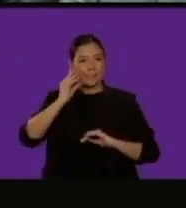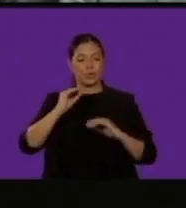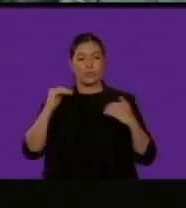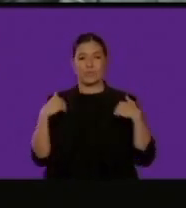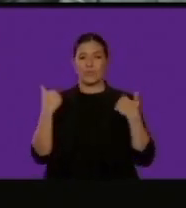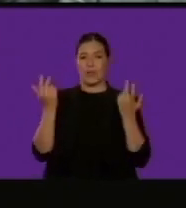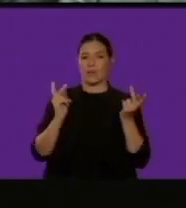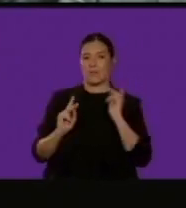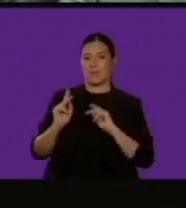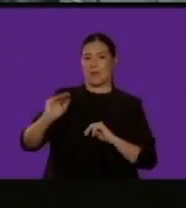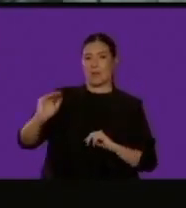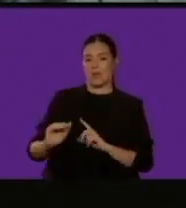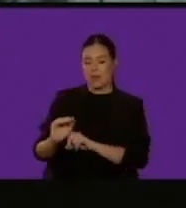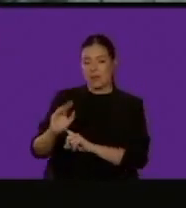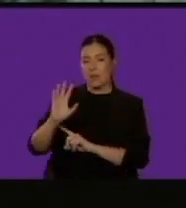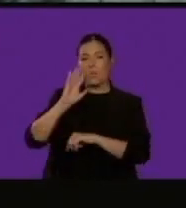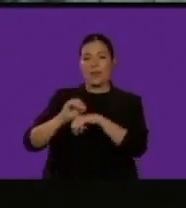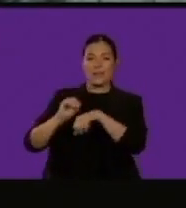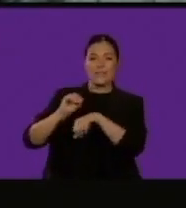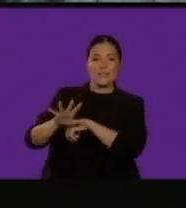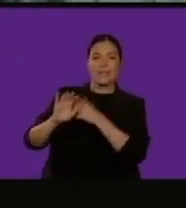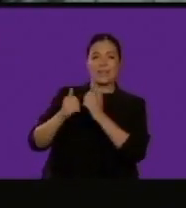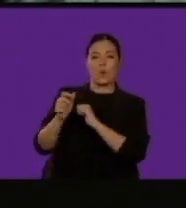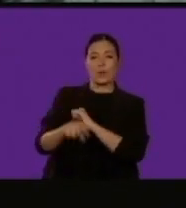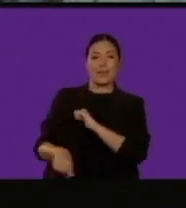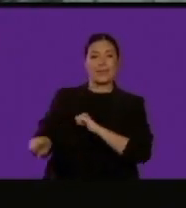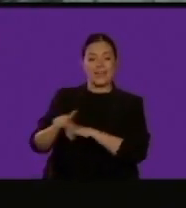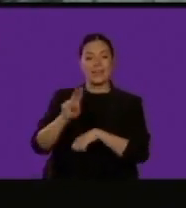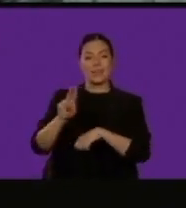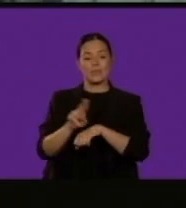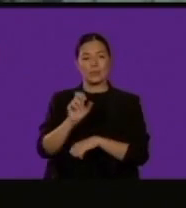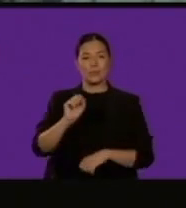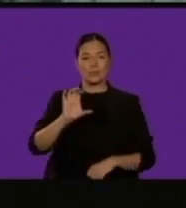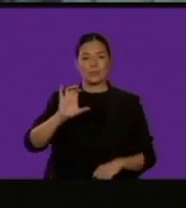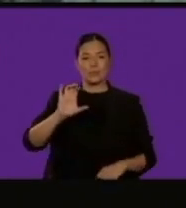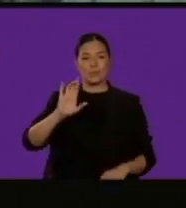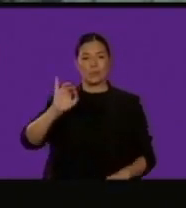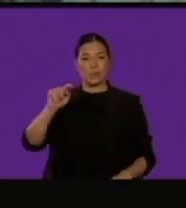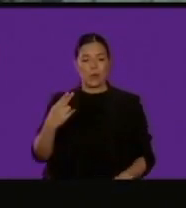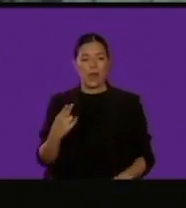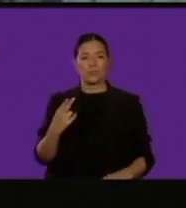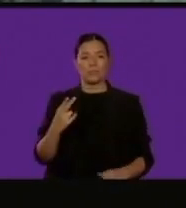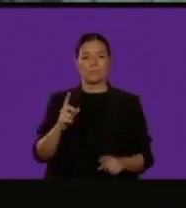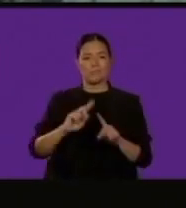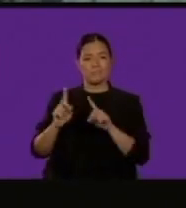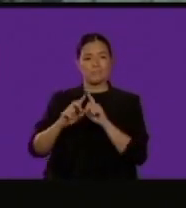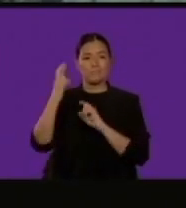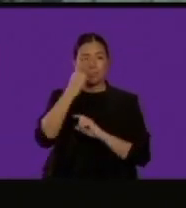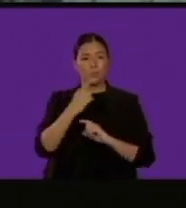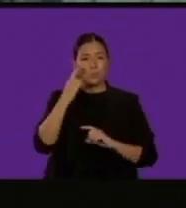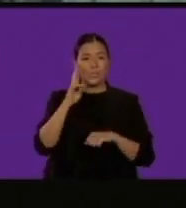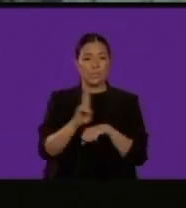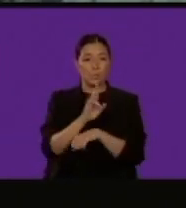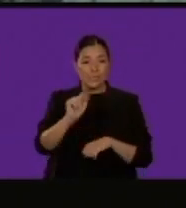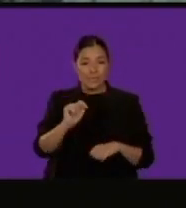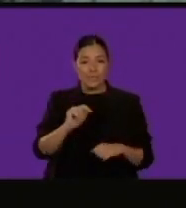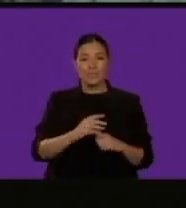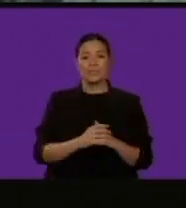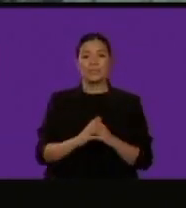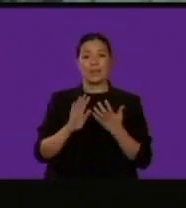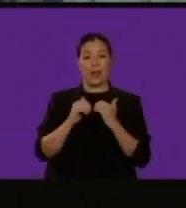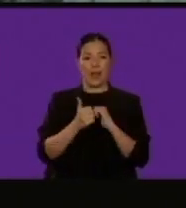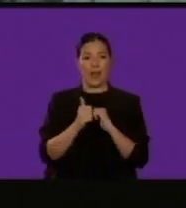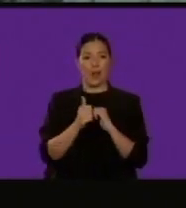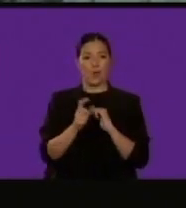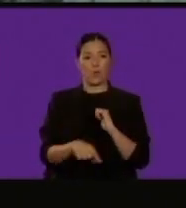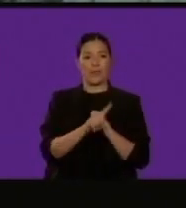because of their status, their languages, or their disabilities. The projects of our